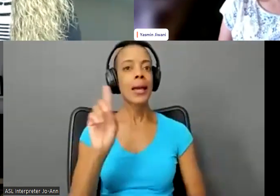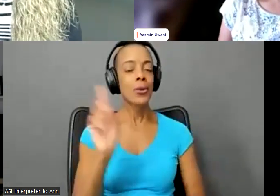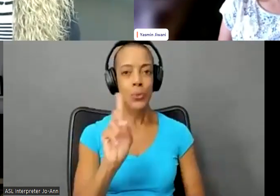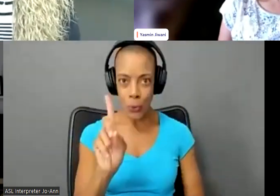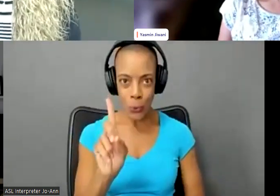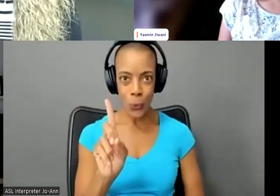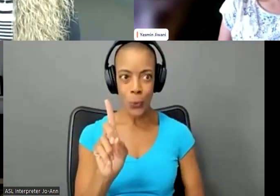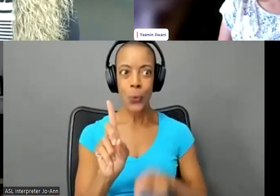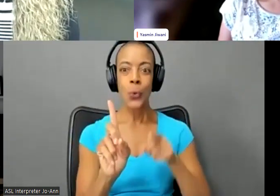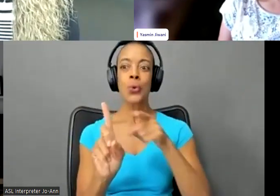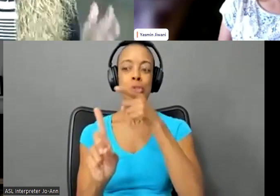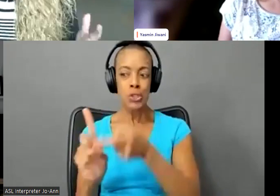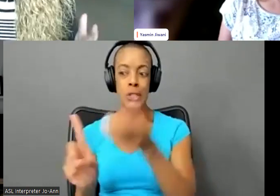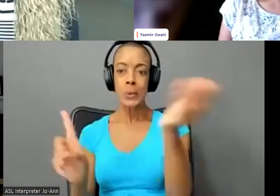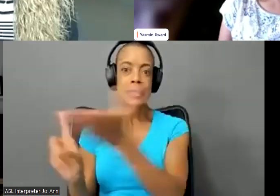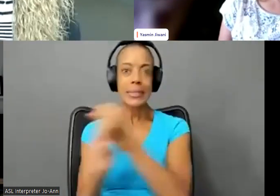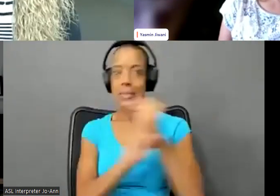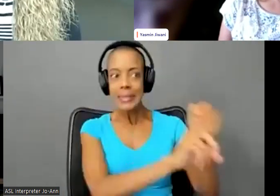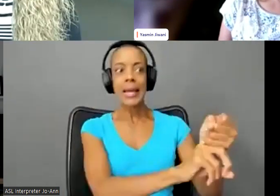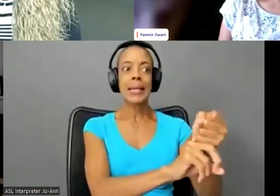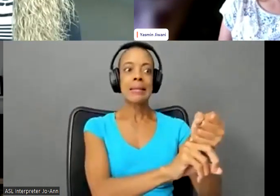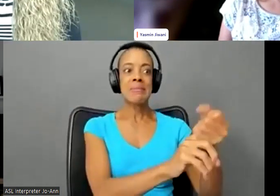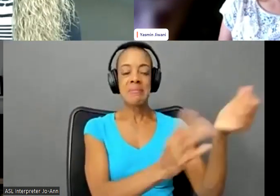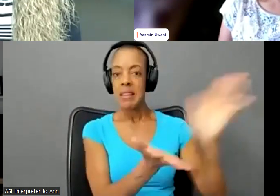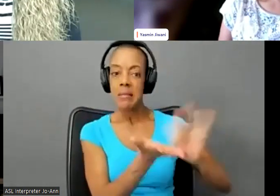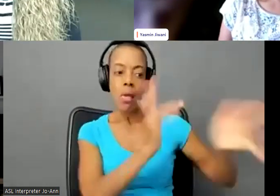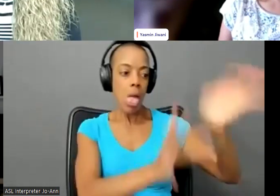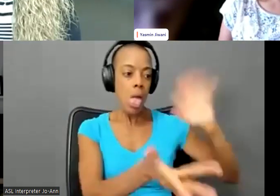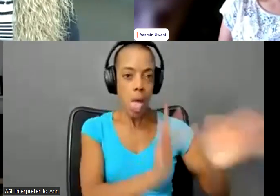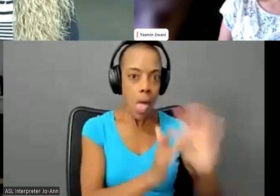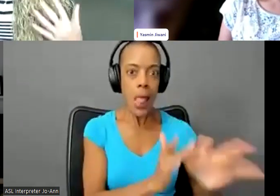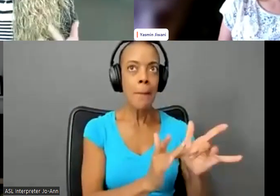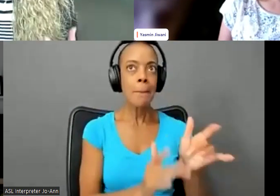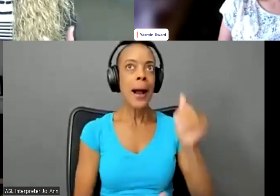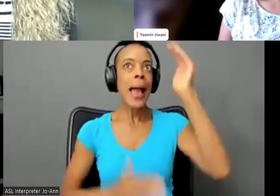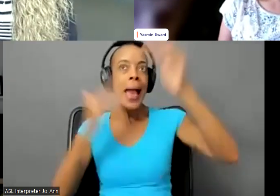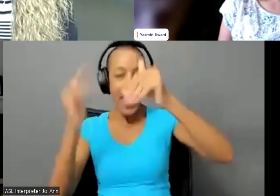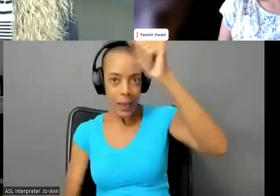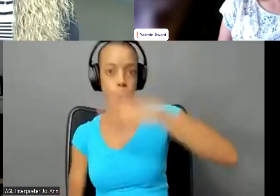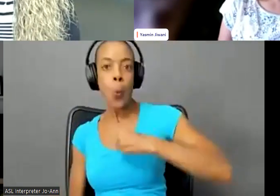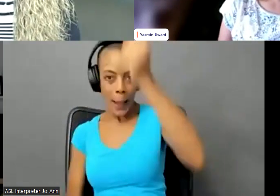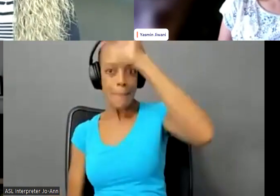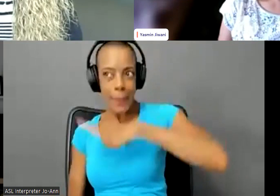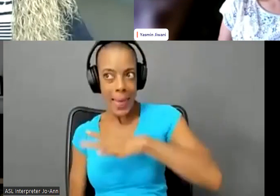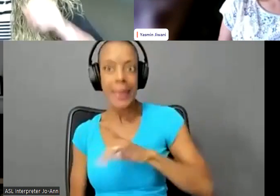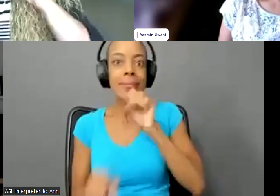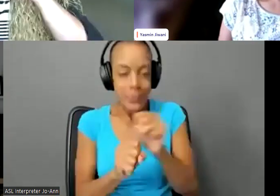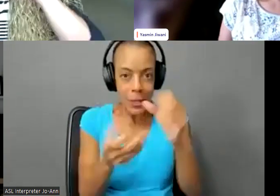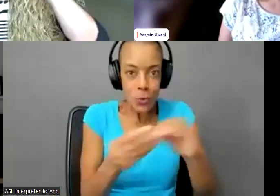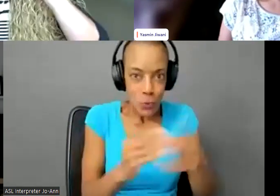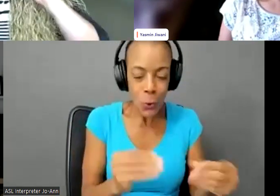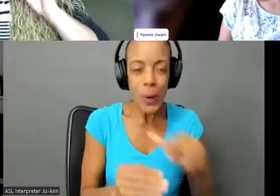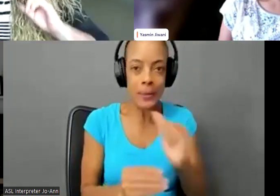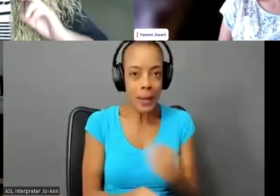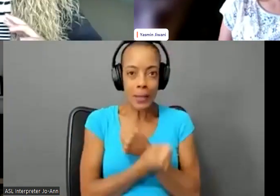male, right? And people are showing this to their kids. And so I think, again, that reality for different groups